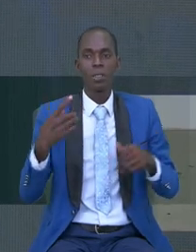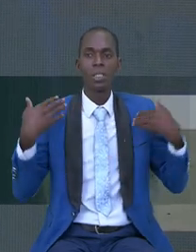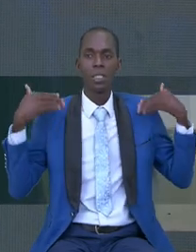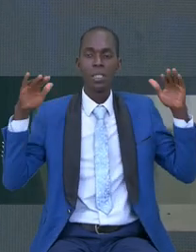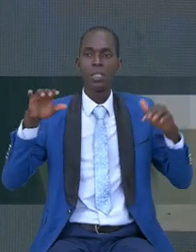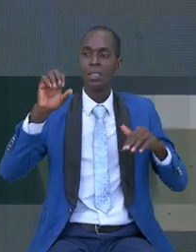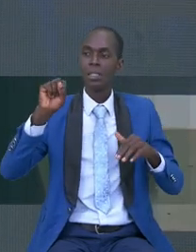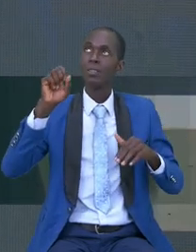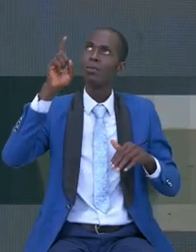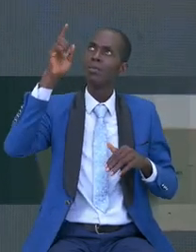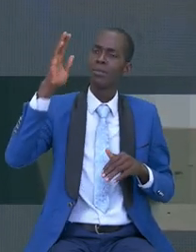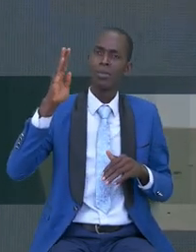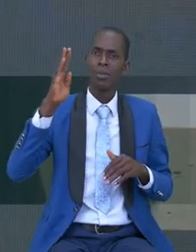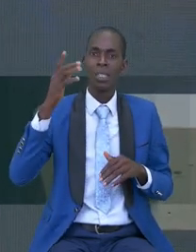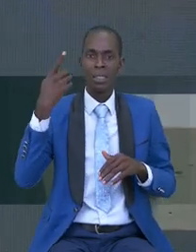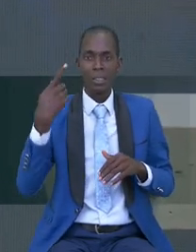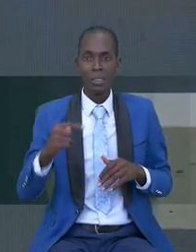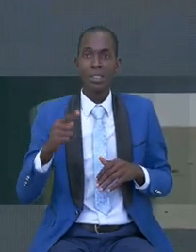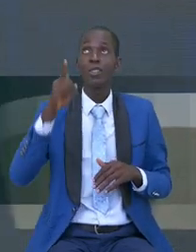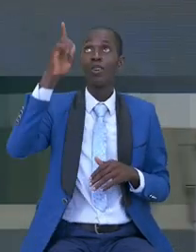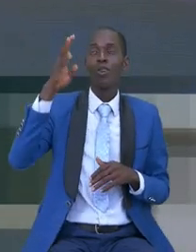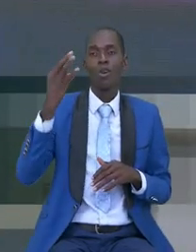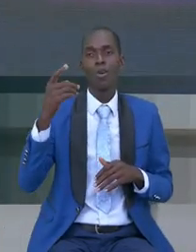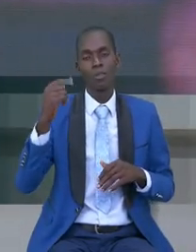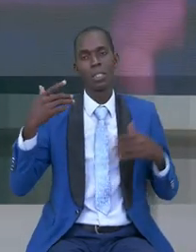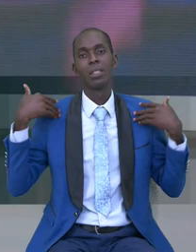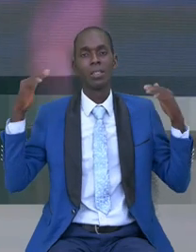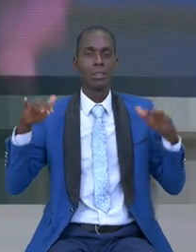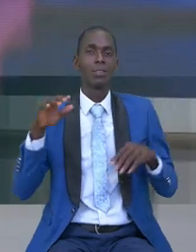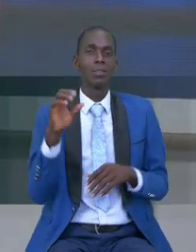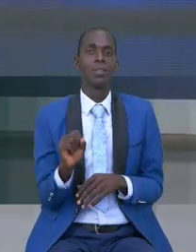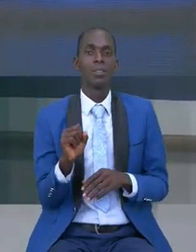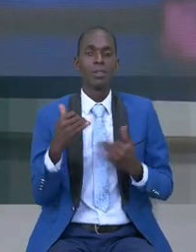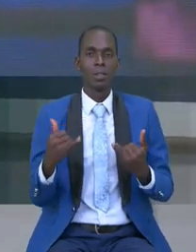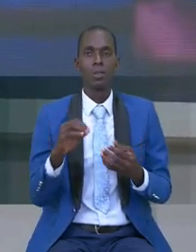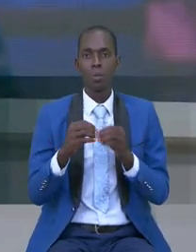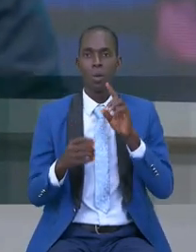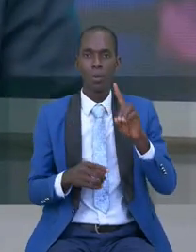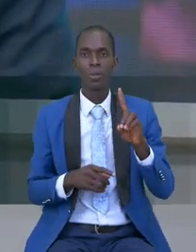angels God, the God of the angels. Number one, the